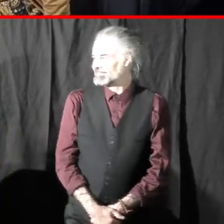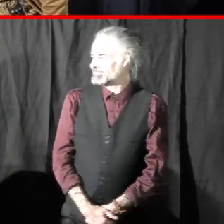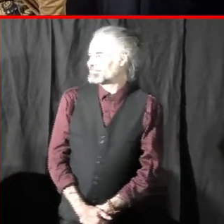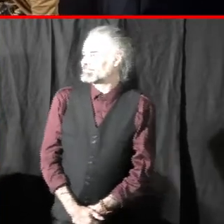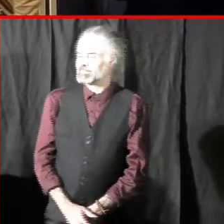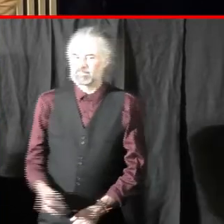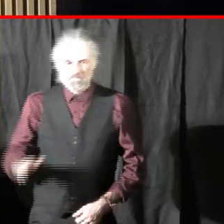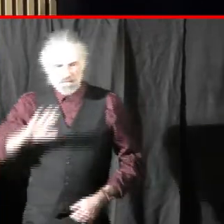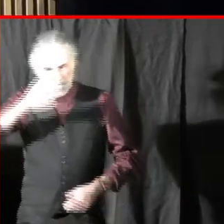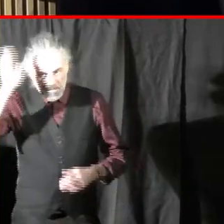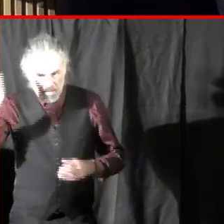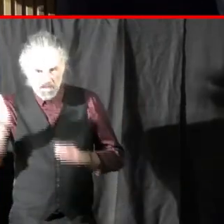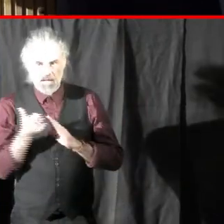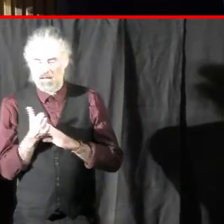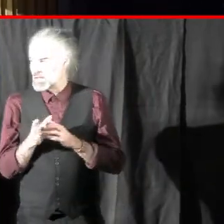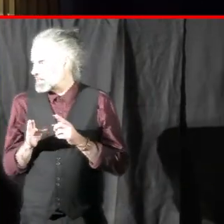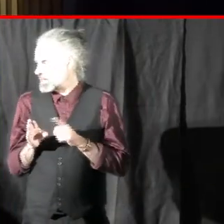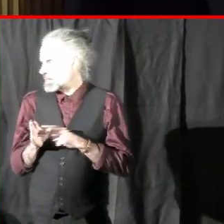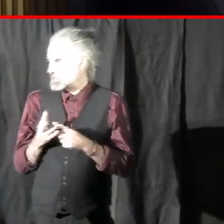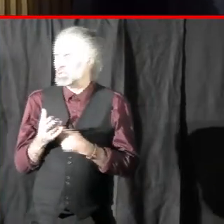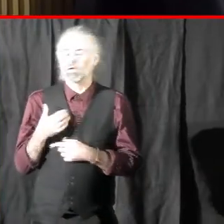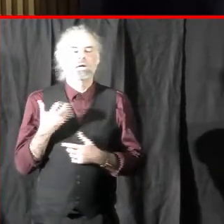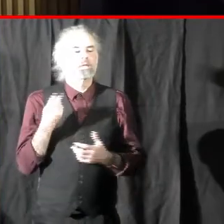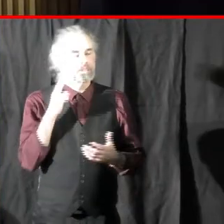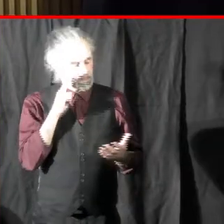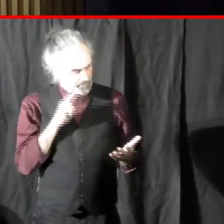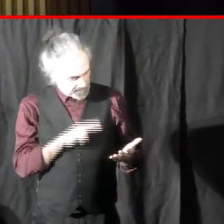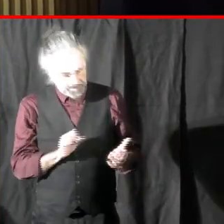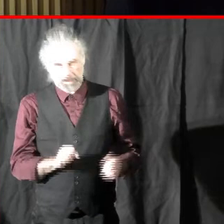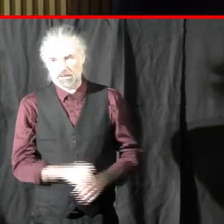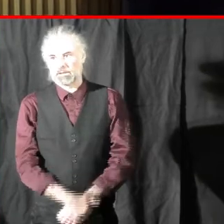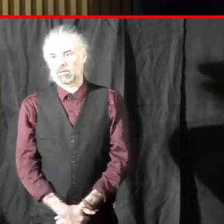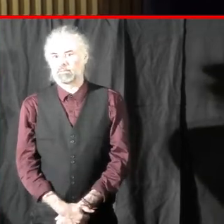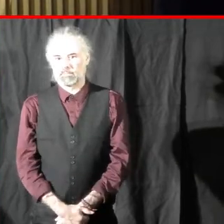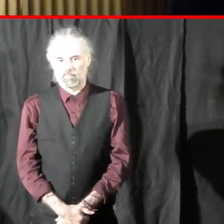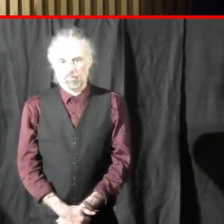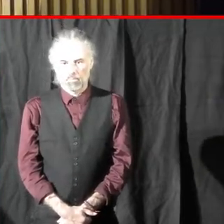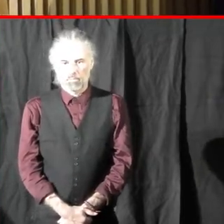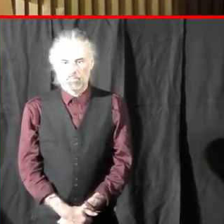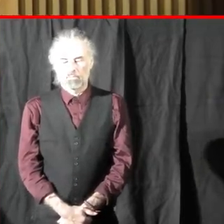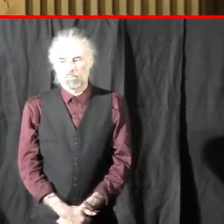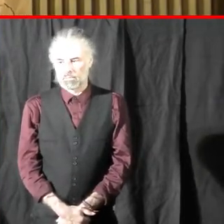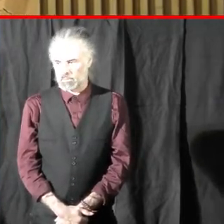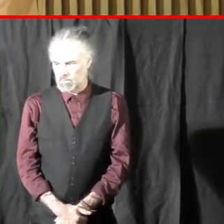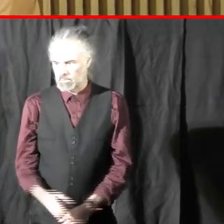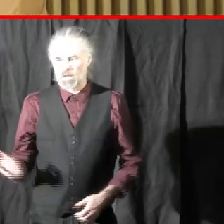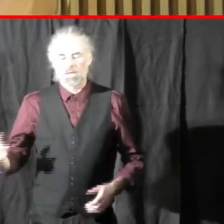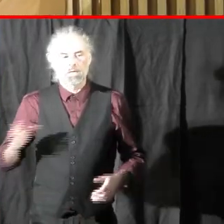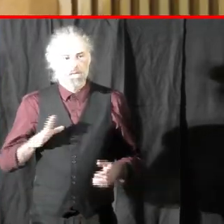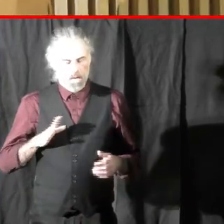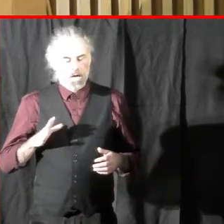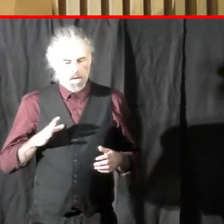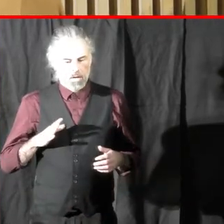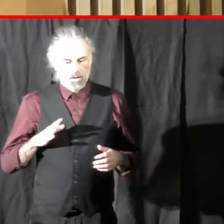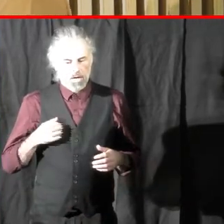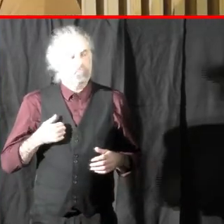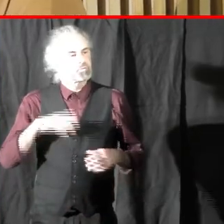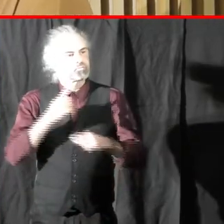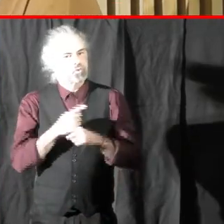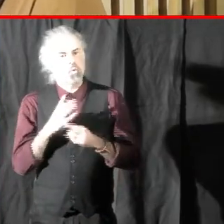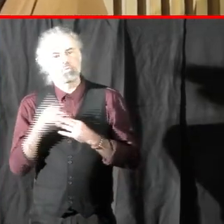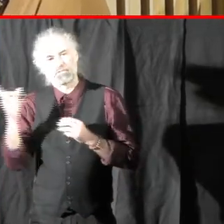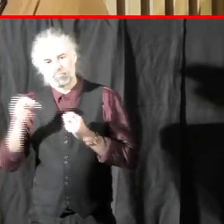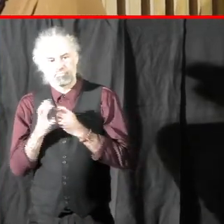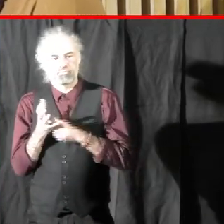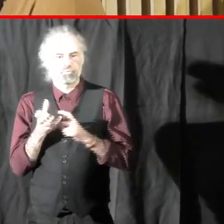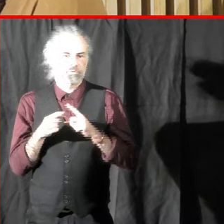Hey, mayor, have you seen... I have seen it, Sir Stefan. Okay. So... I'm going to get on top of this. I'm going to talk to Bruce at the plant. Right.